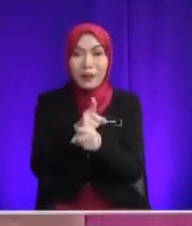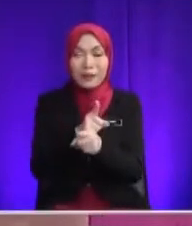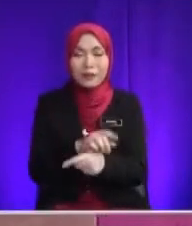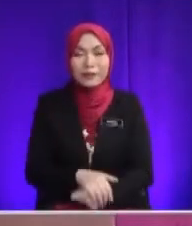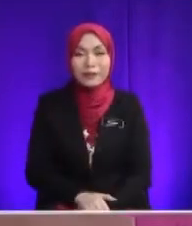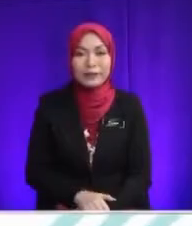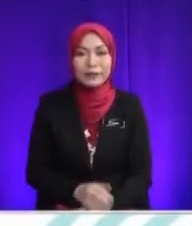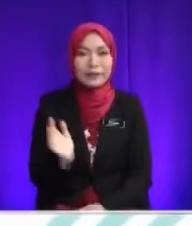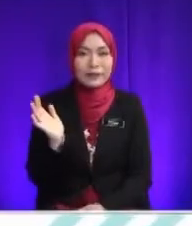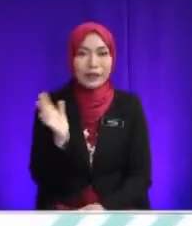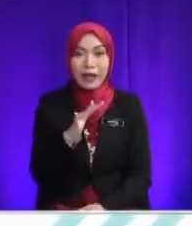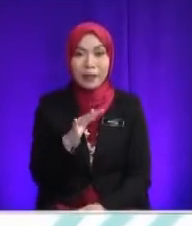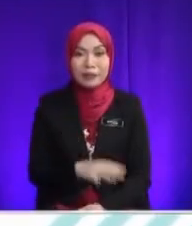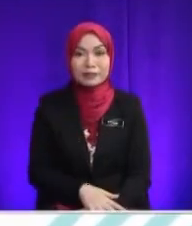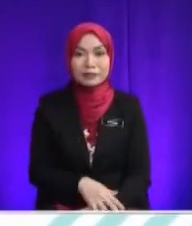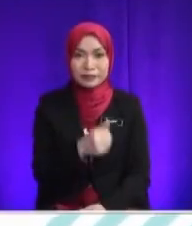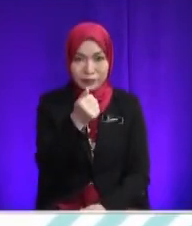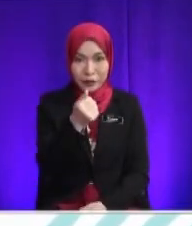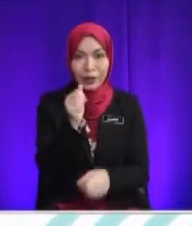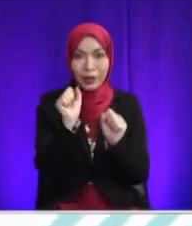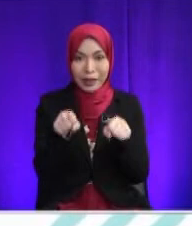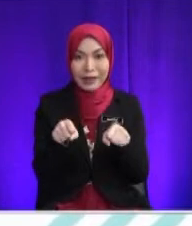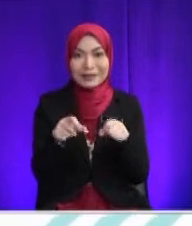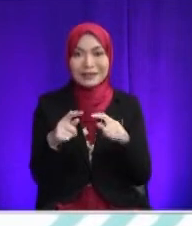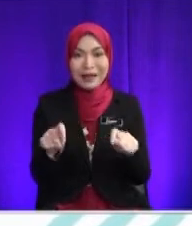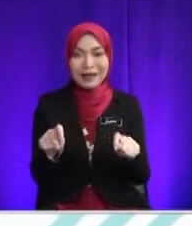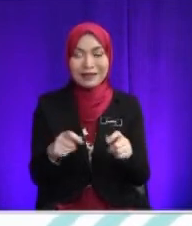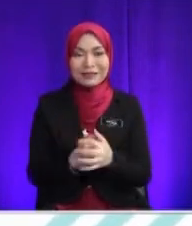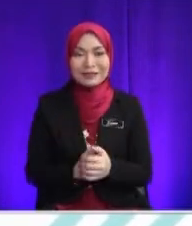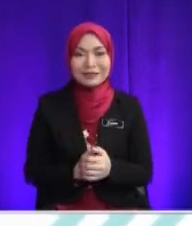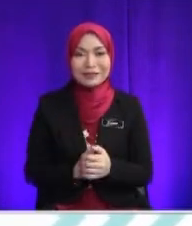try? All right, for second question, can I have a volunteer?